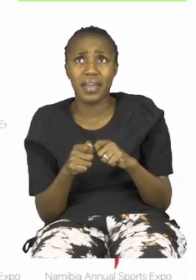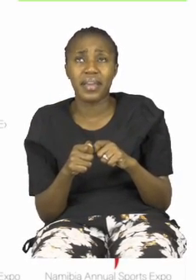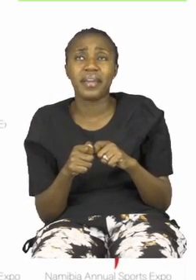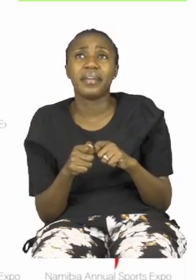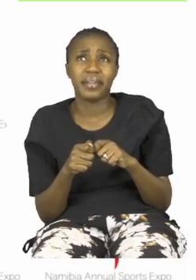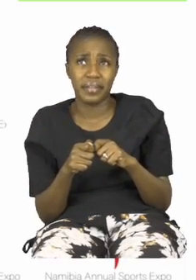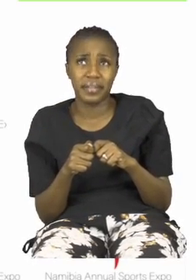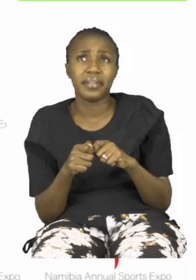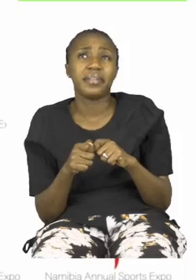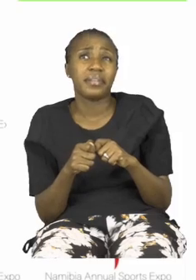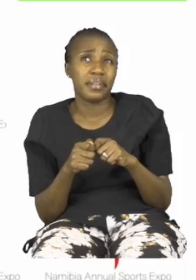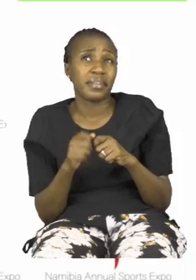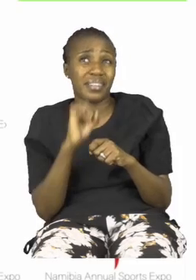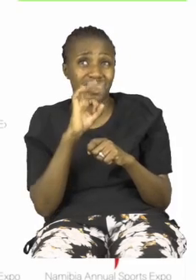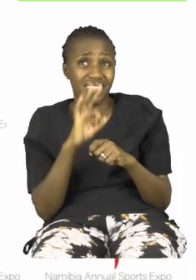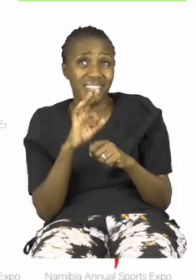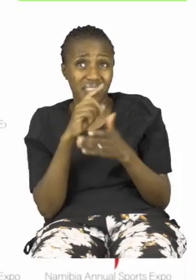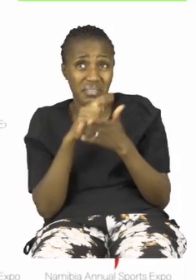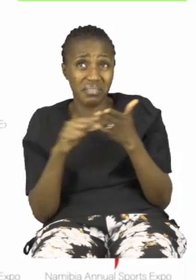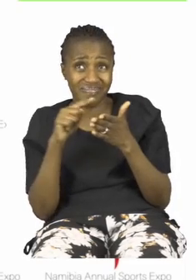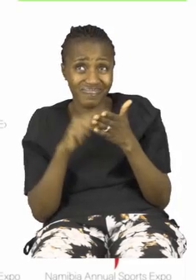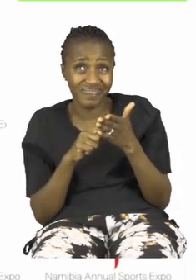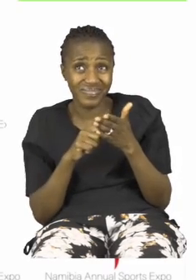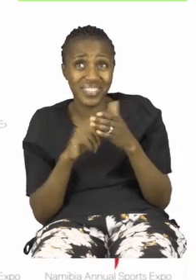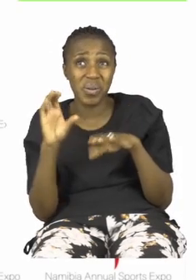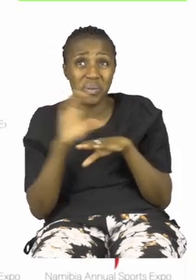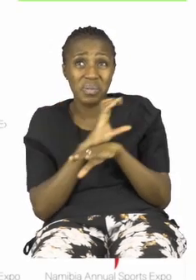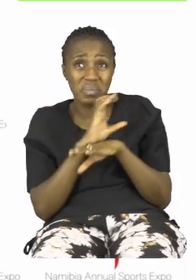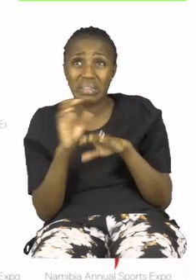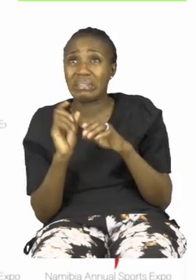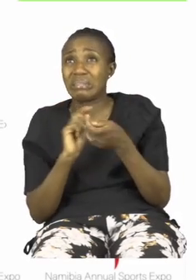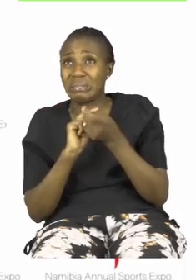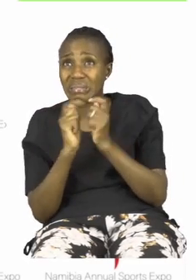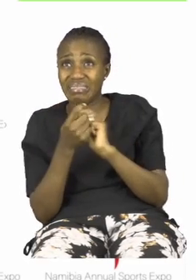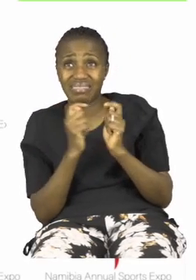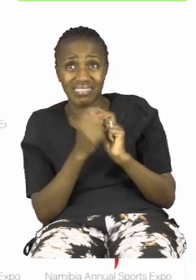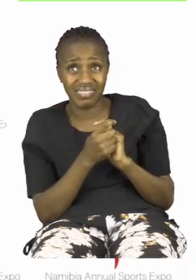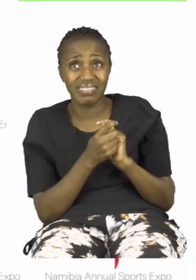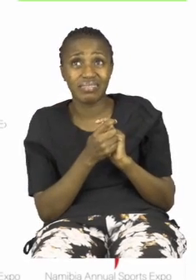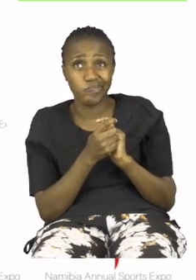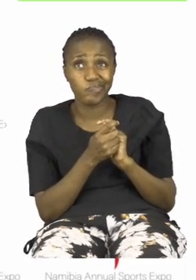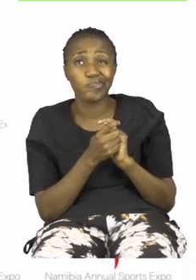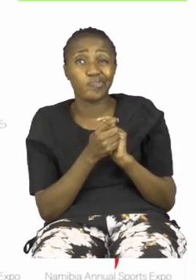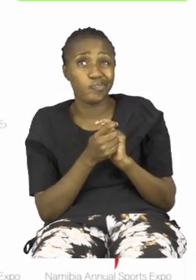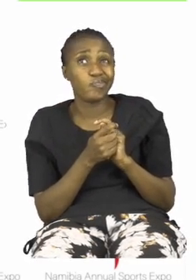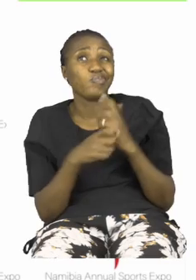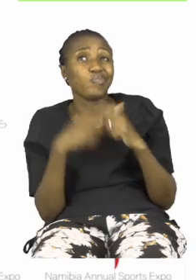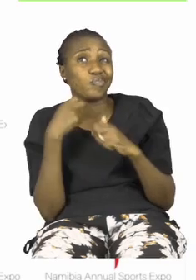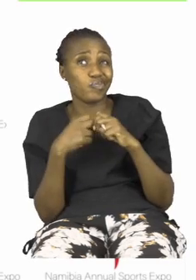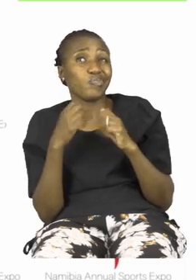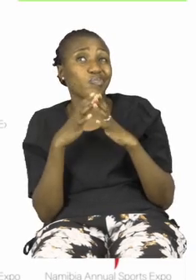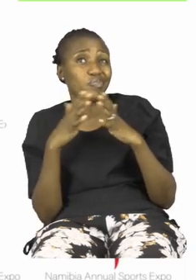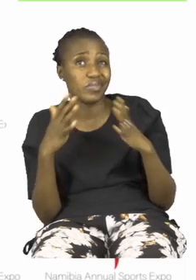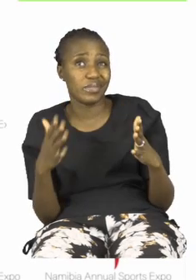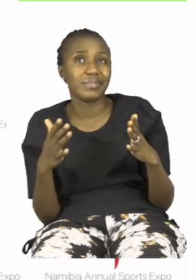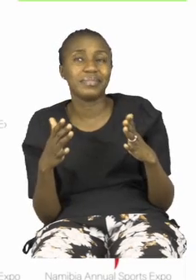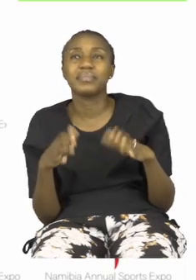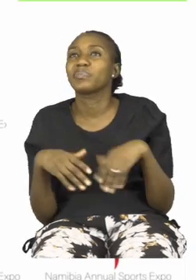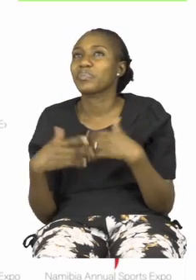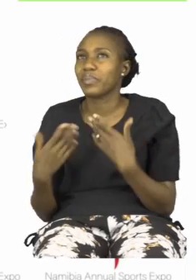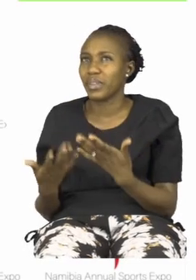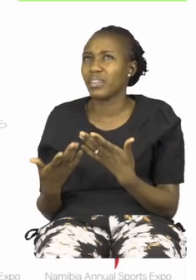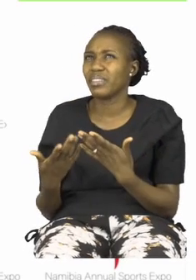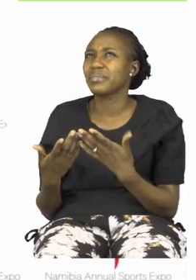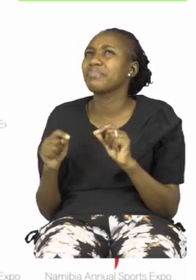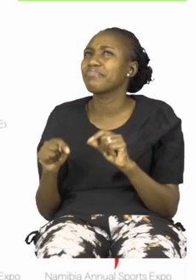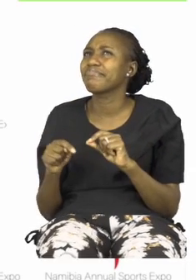we find something on your PC that has modified the game in any way, you will lose your spot in that tournament. All right, just some of the development